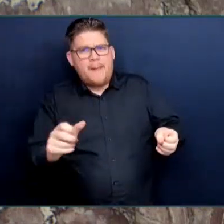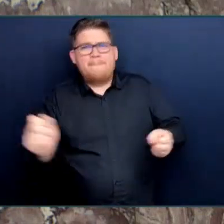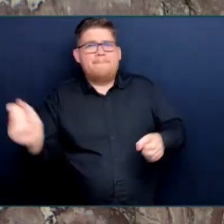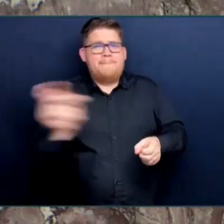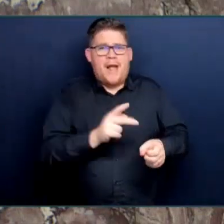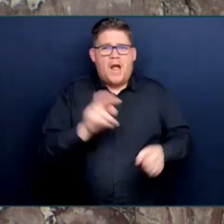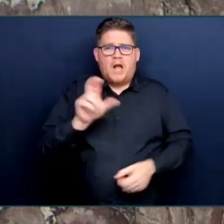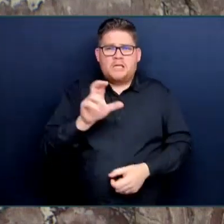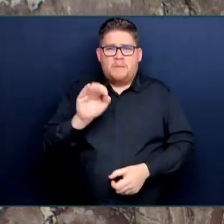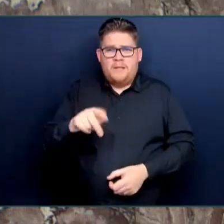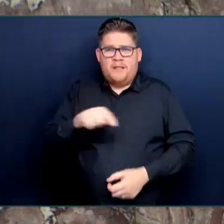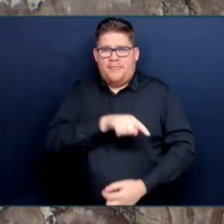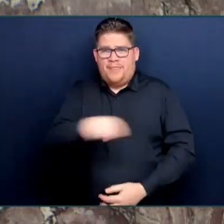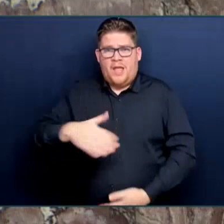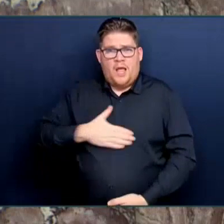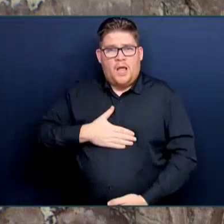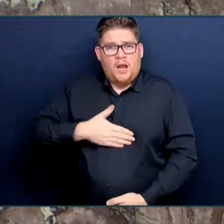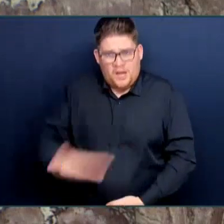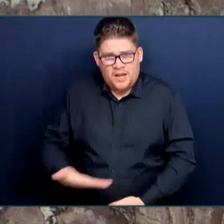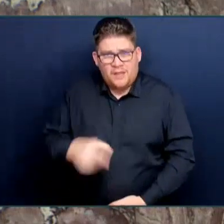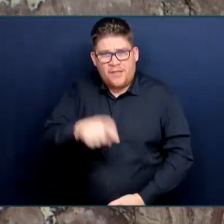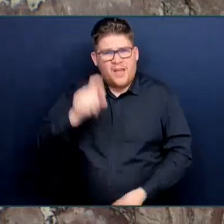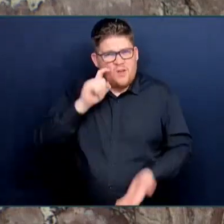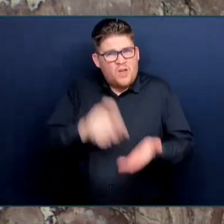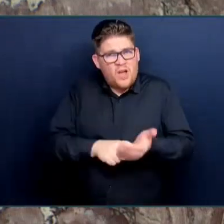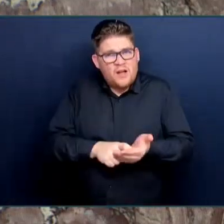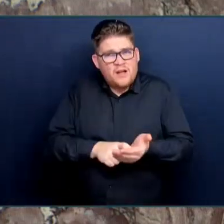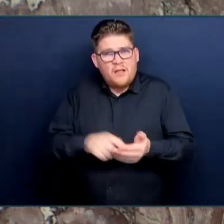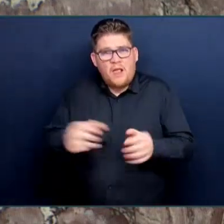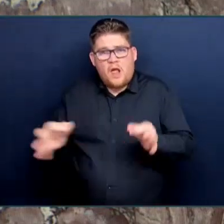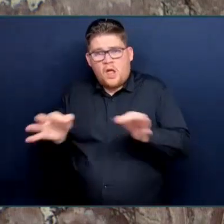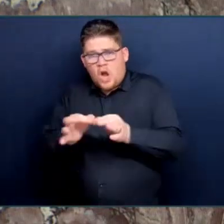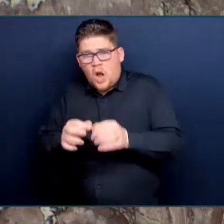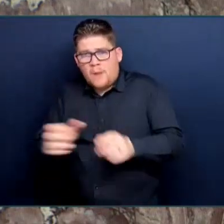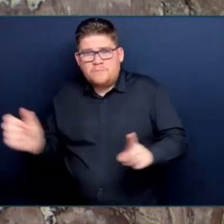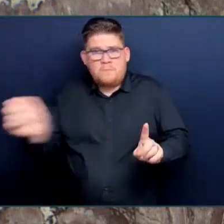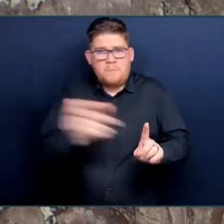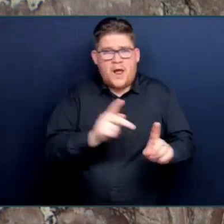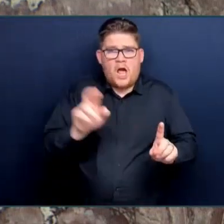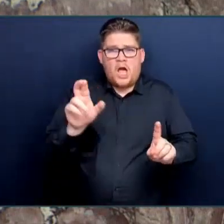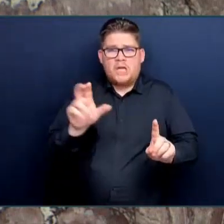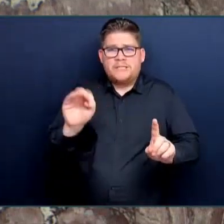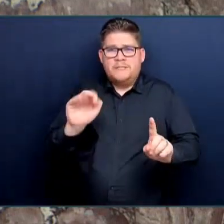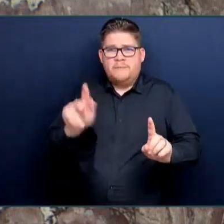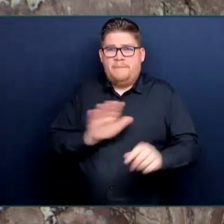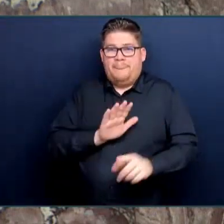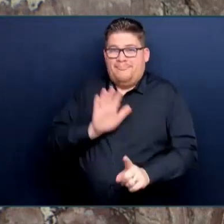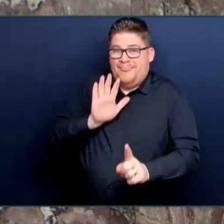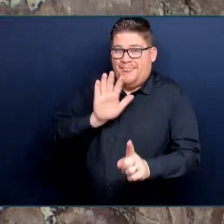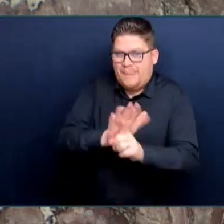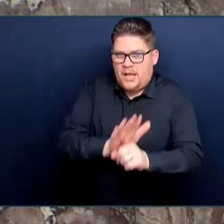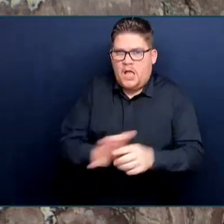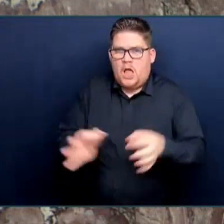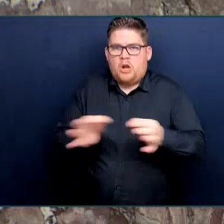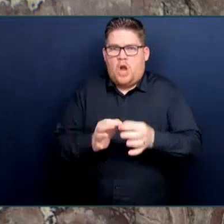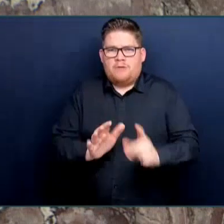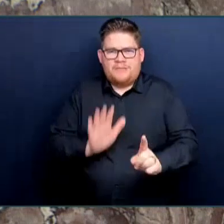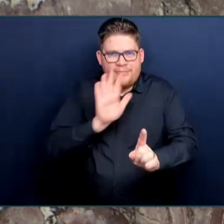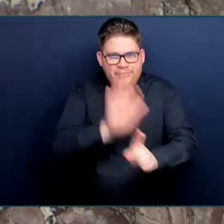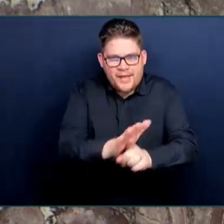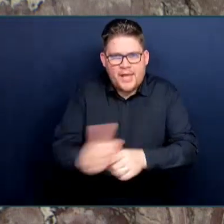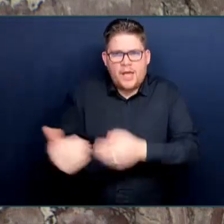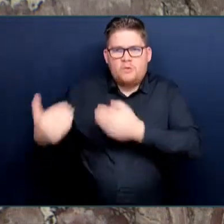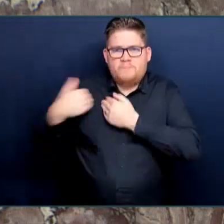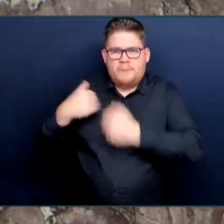the return to the RCMP are entirely theirs and theirs alone. Their mayor has made it clear that